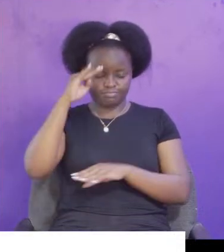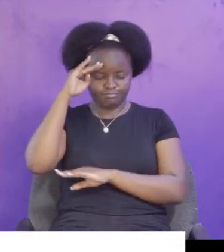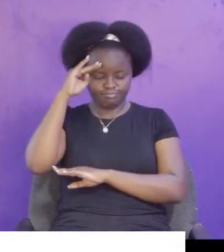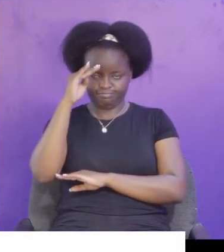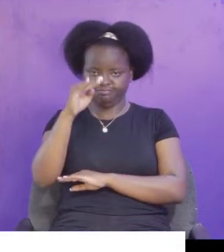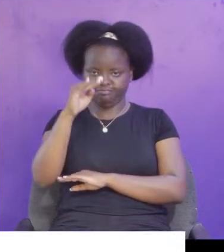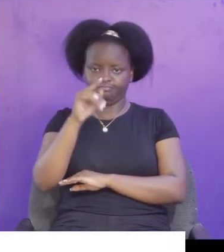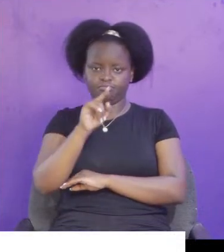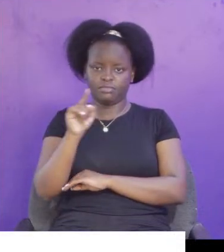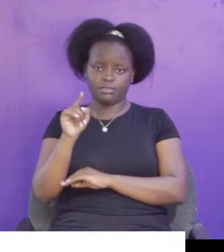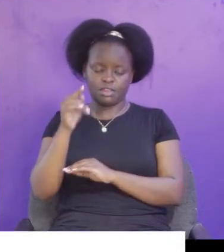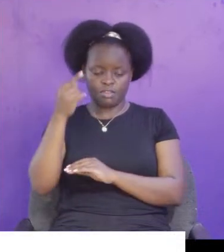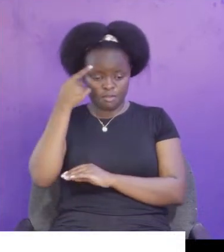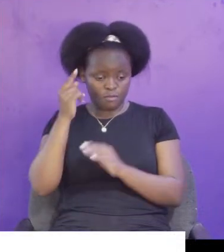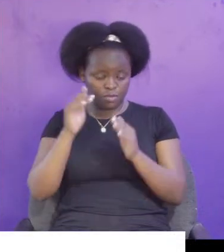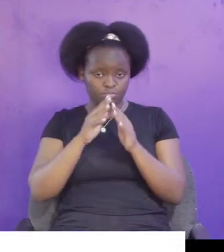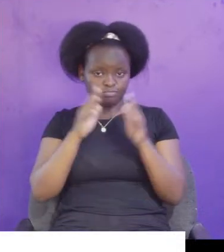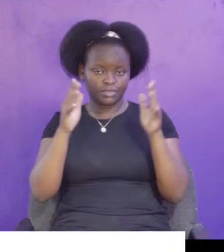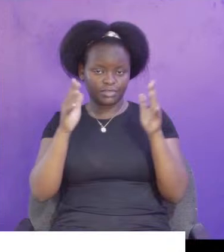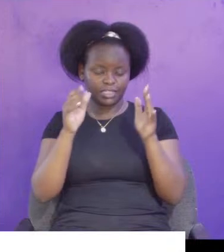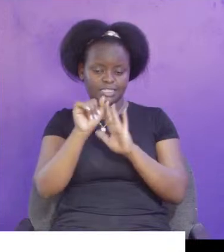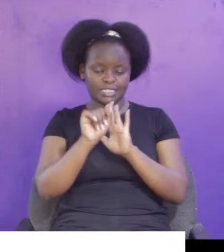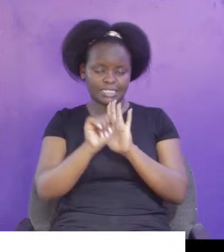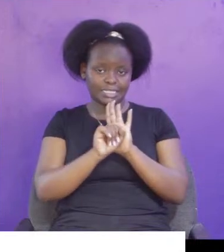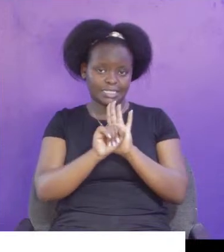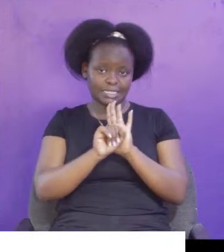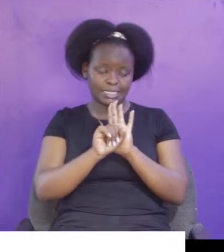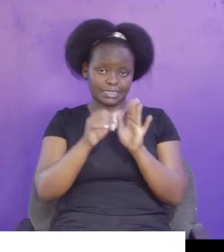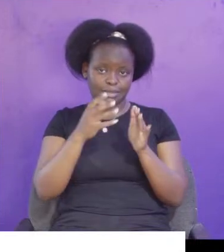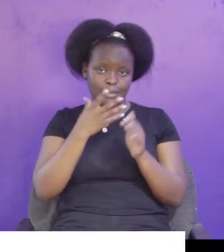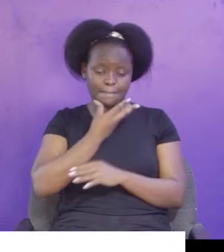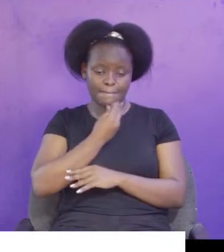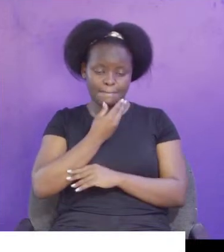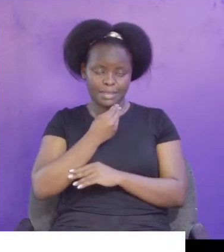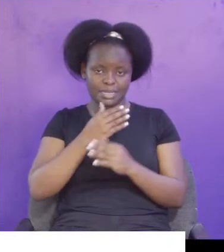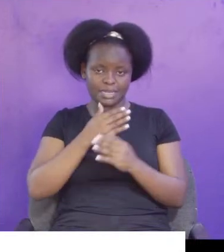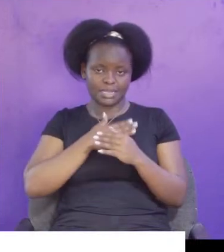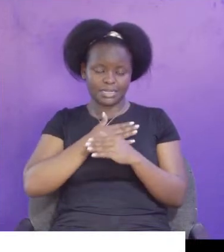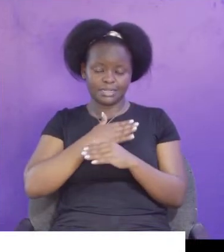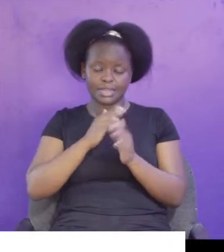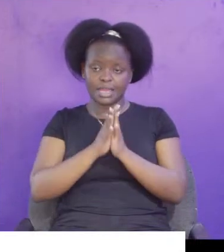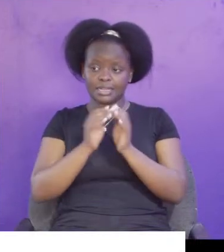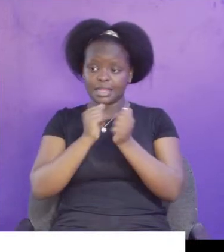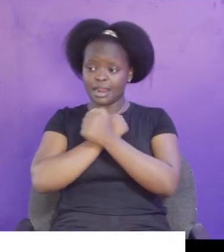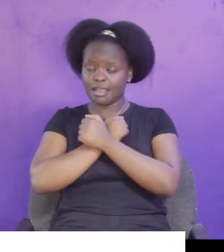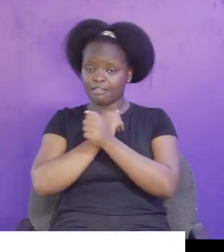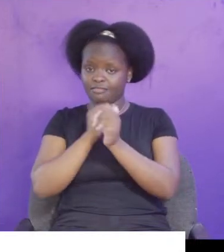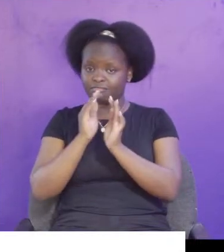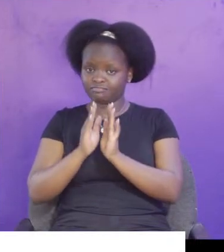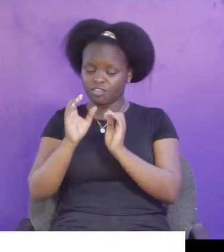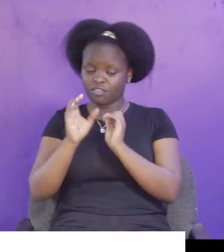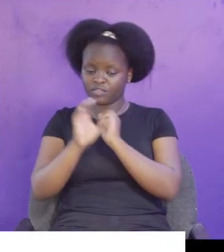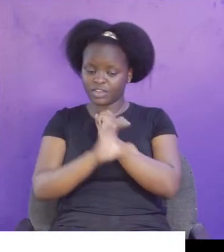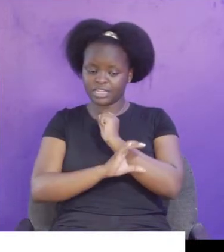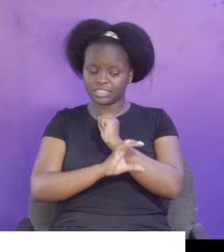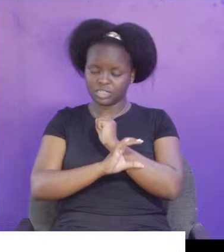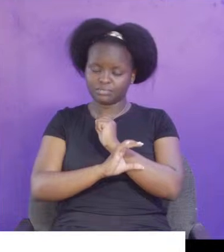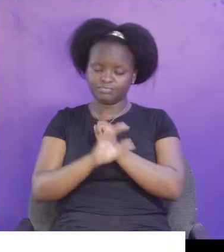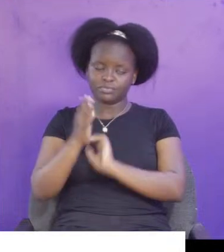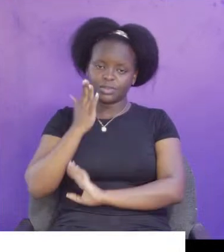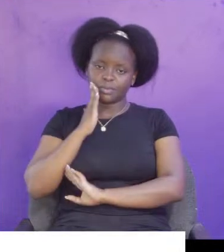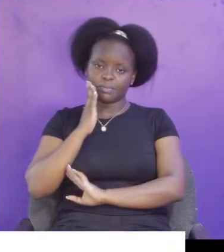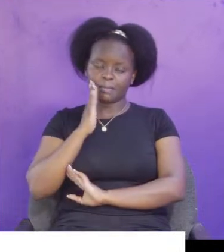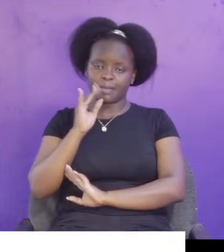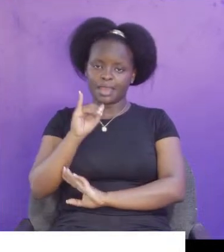great statesman and patriot that you were. to Mama Ida and your